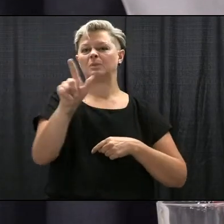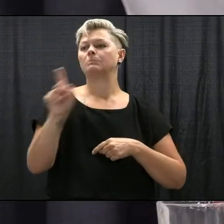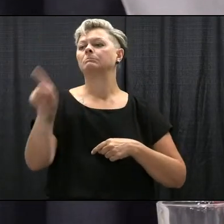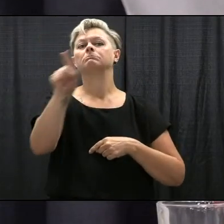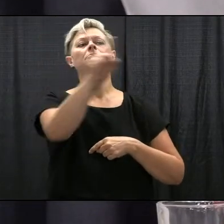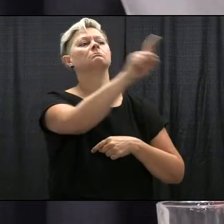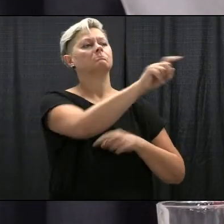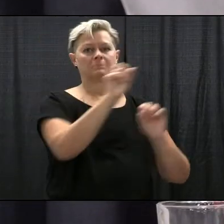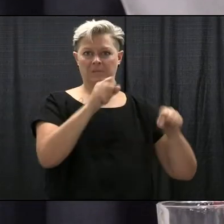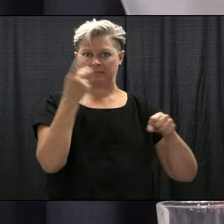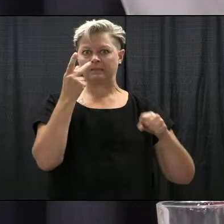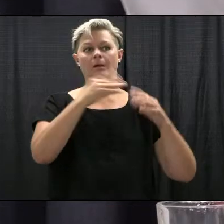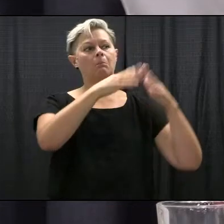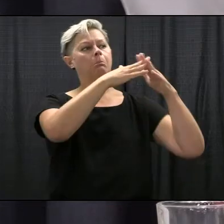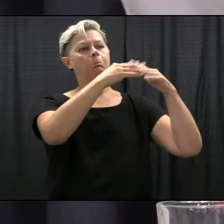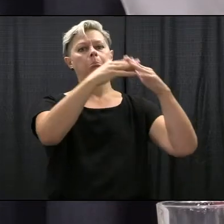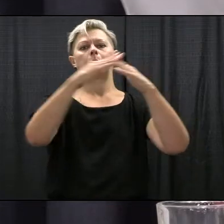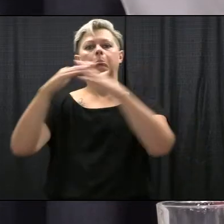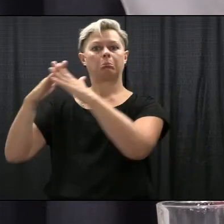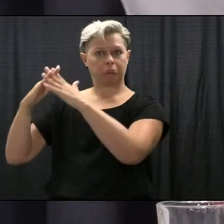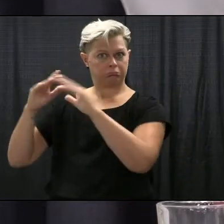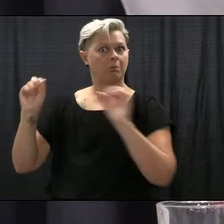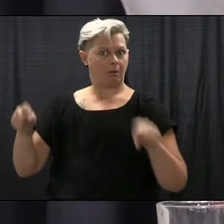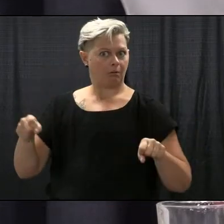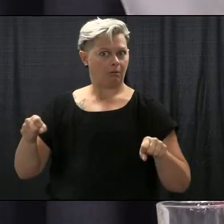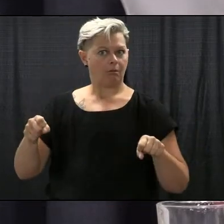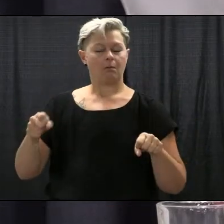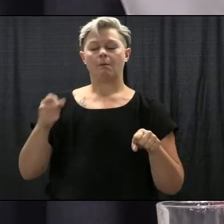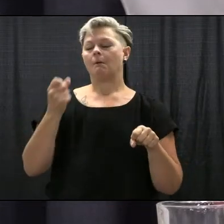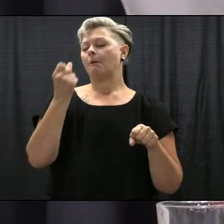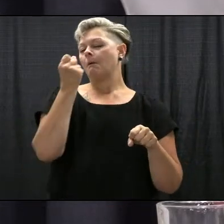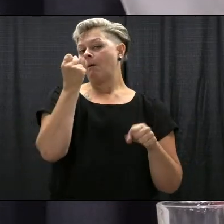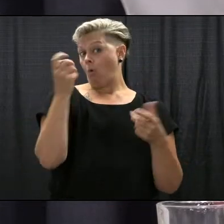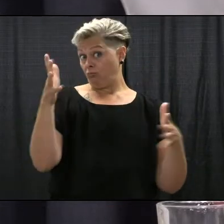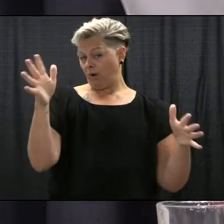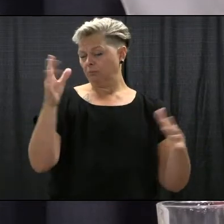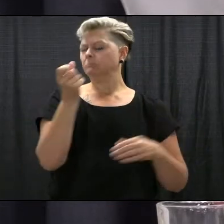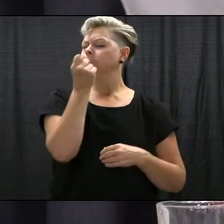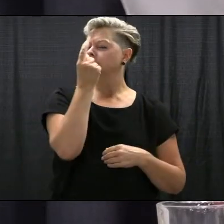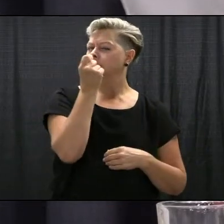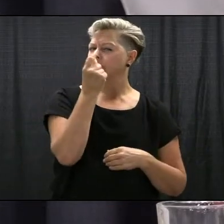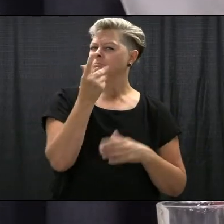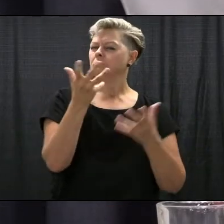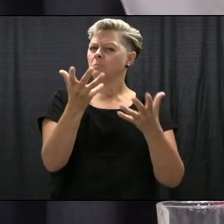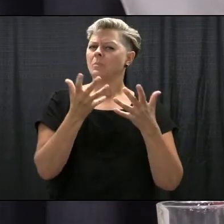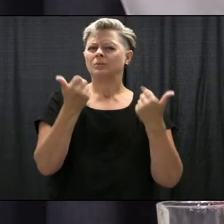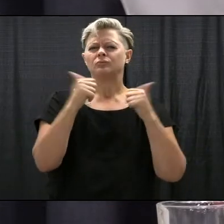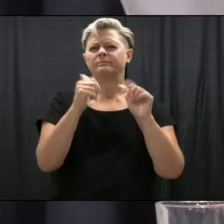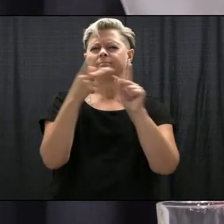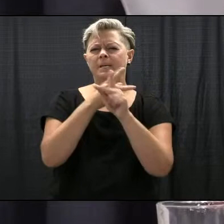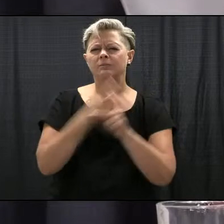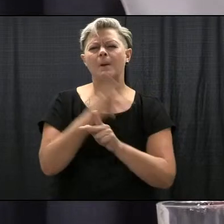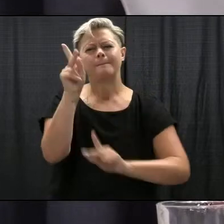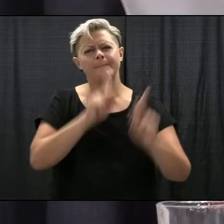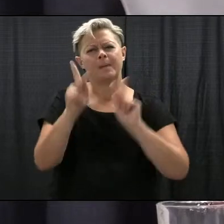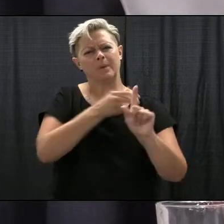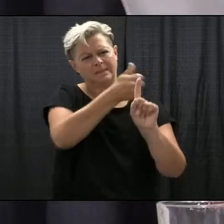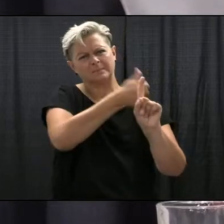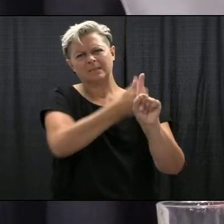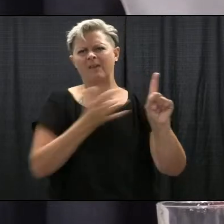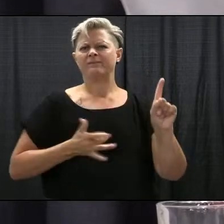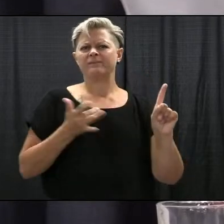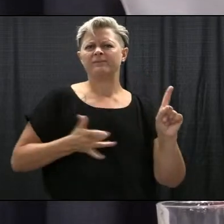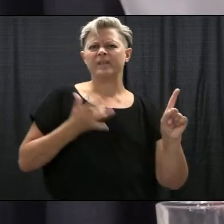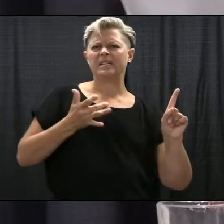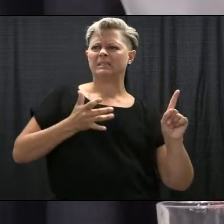Metro, but we want to try and find ways to reach those people who really feel it's a